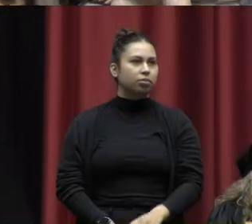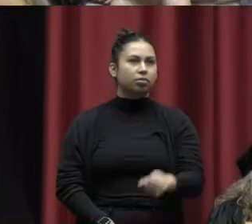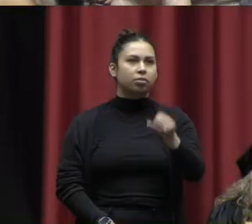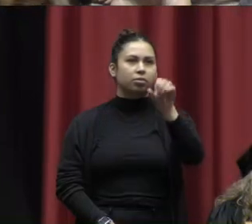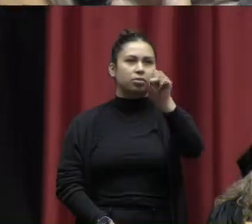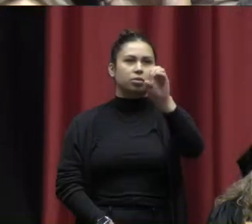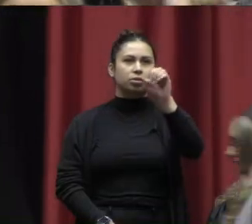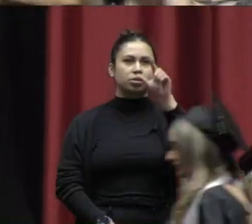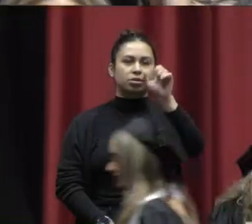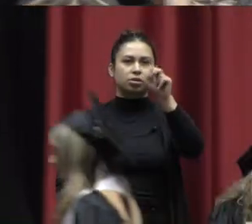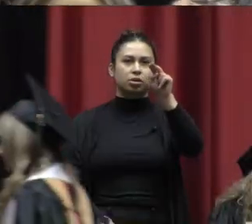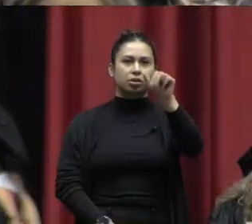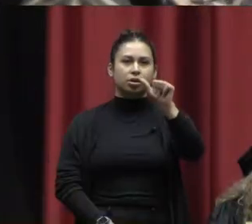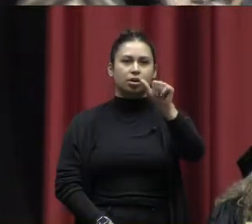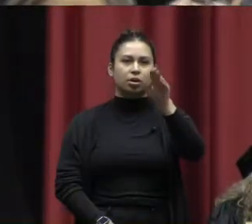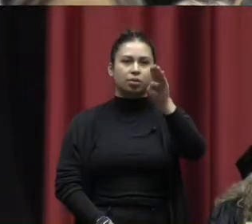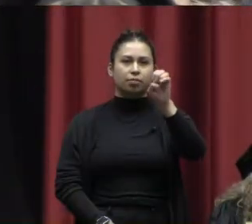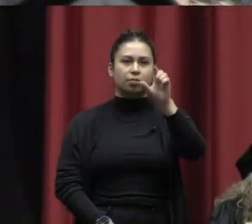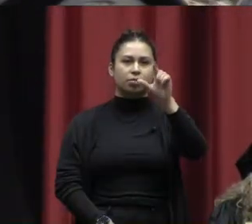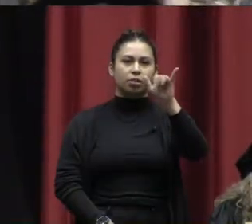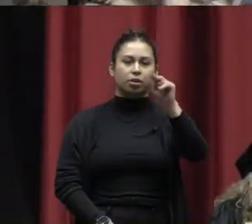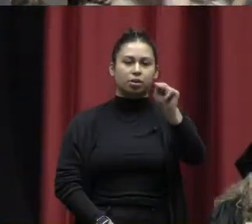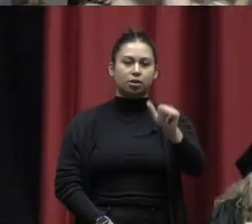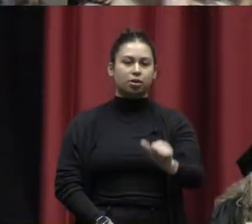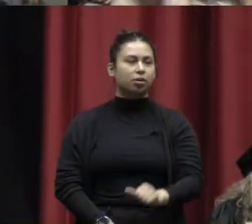Selena Vila.